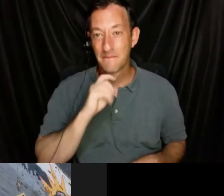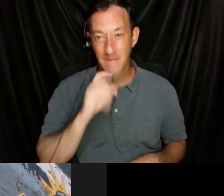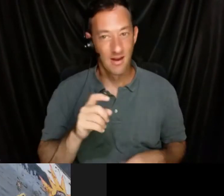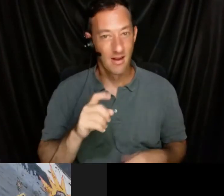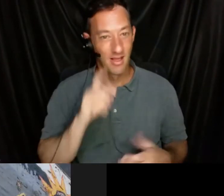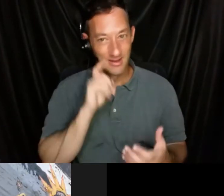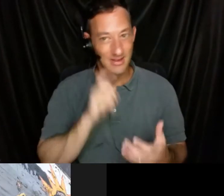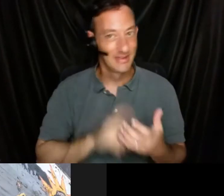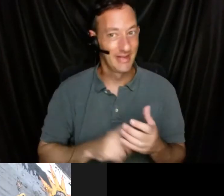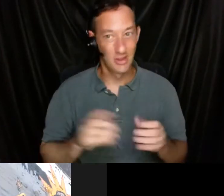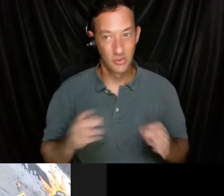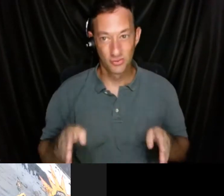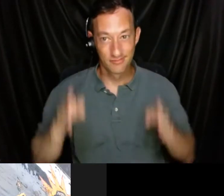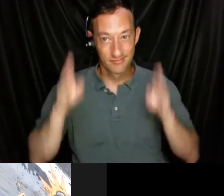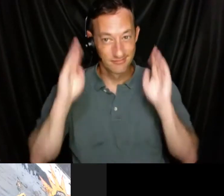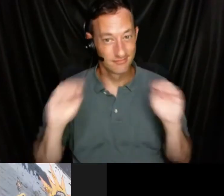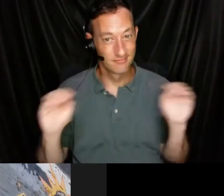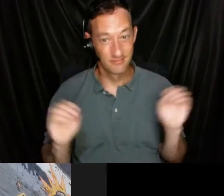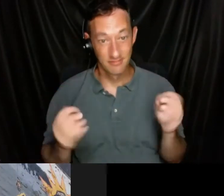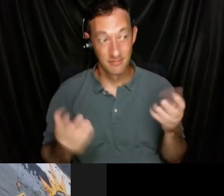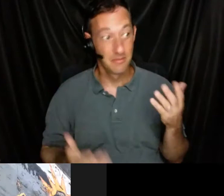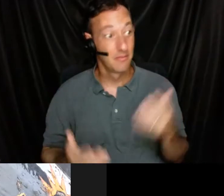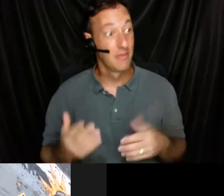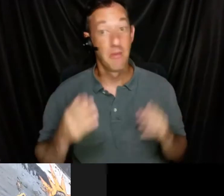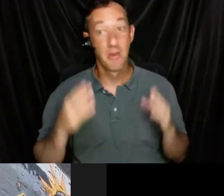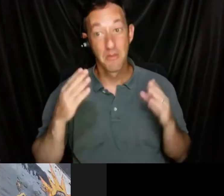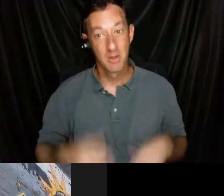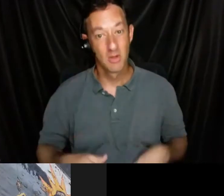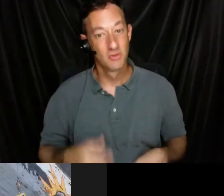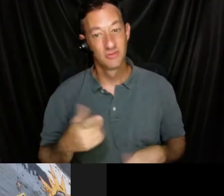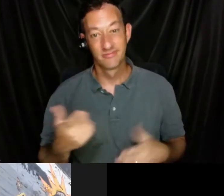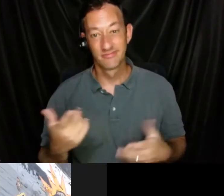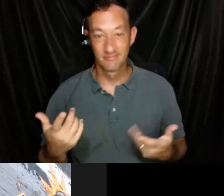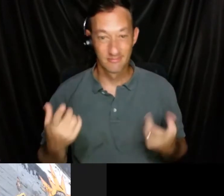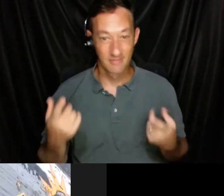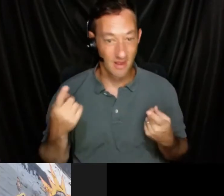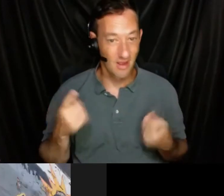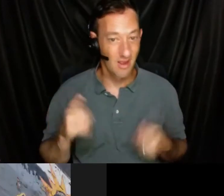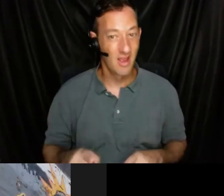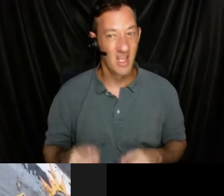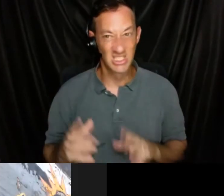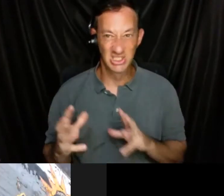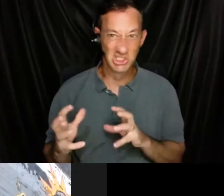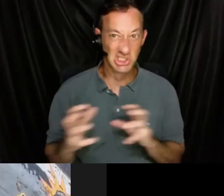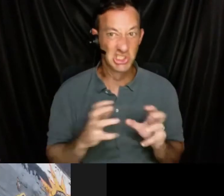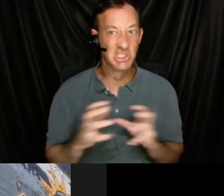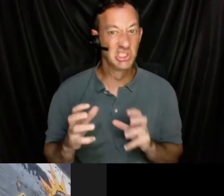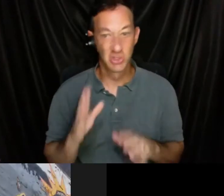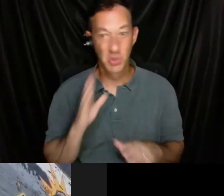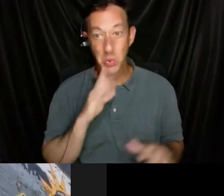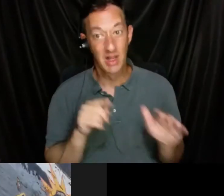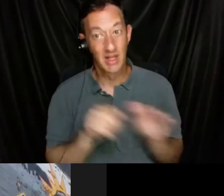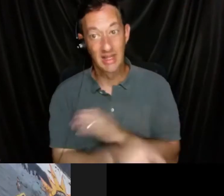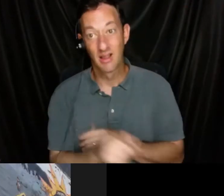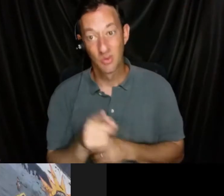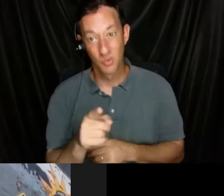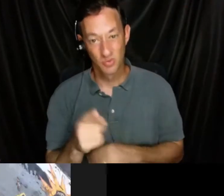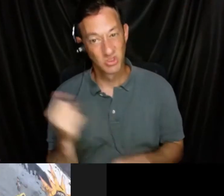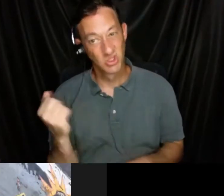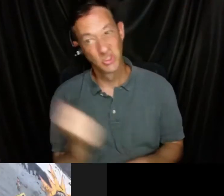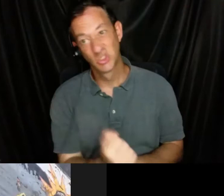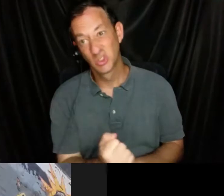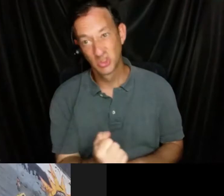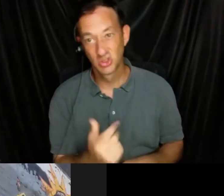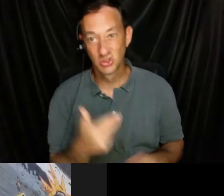there's a possibility that the person that you may have any kind of words with will kill you.